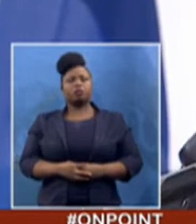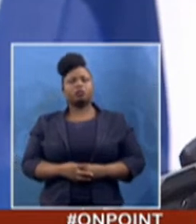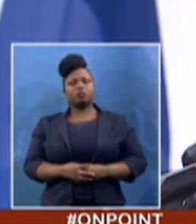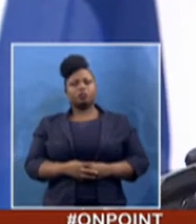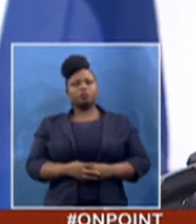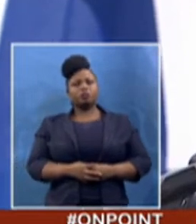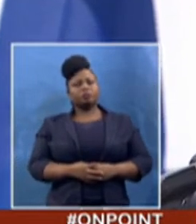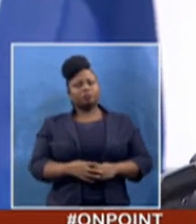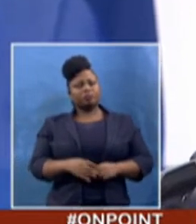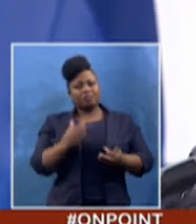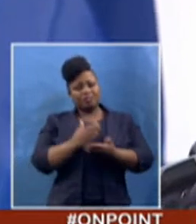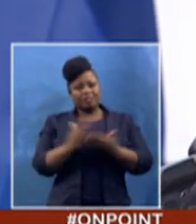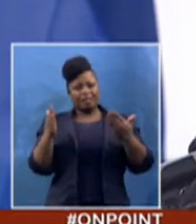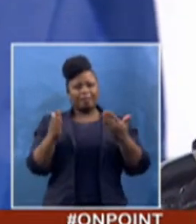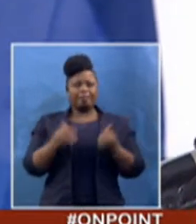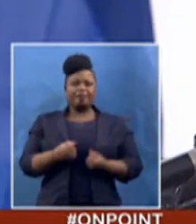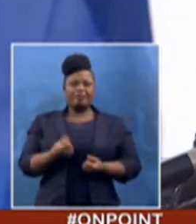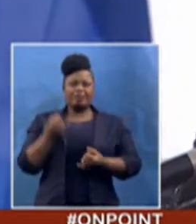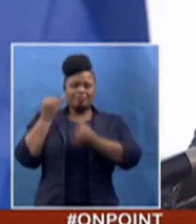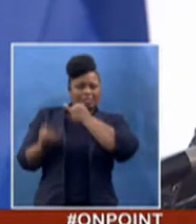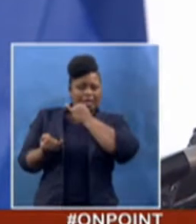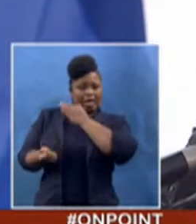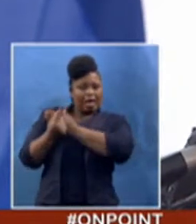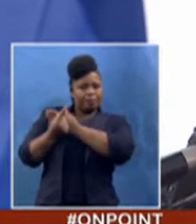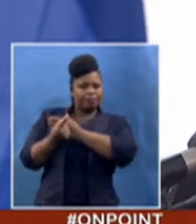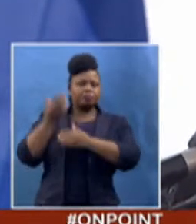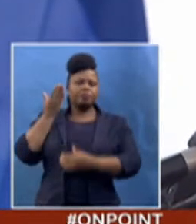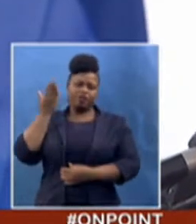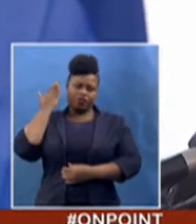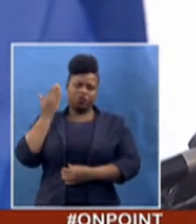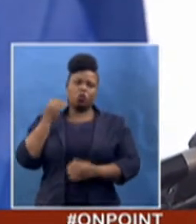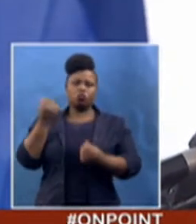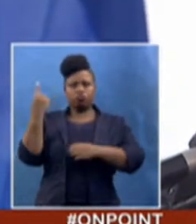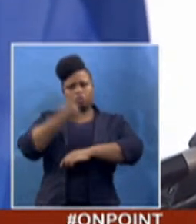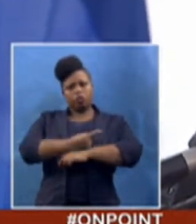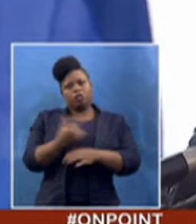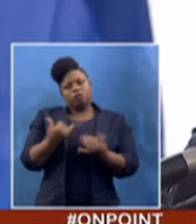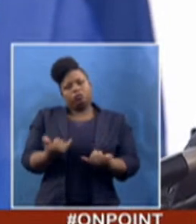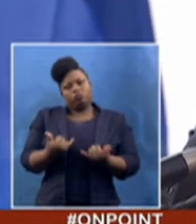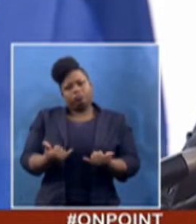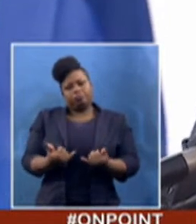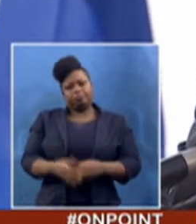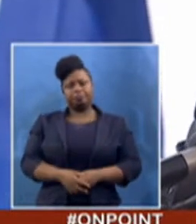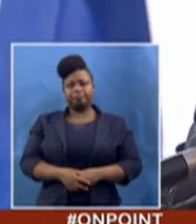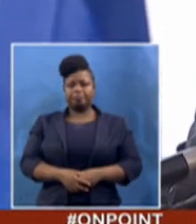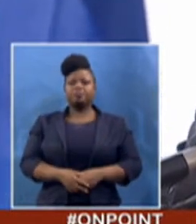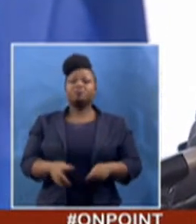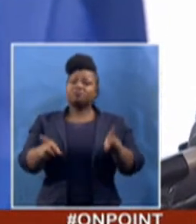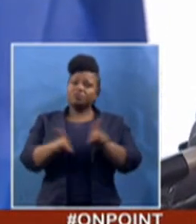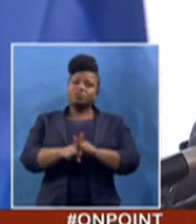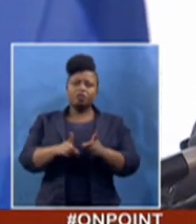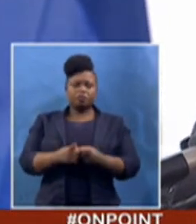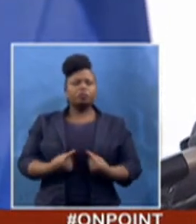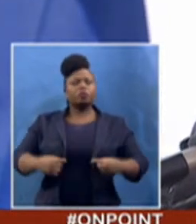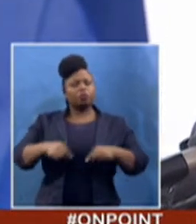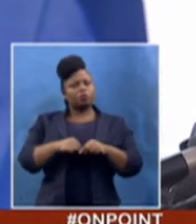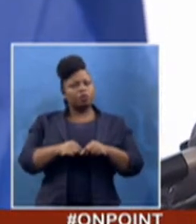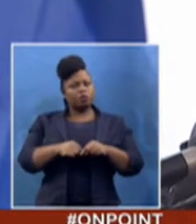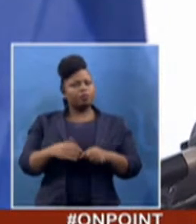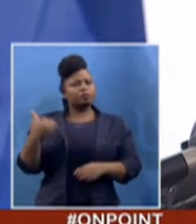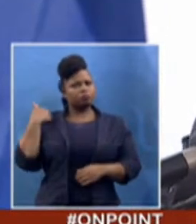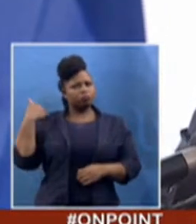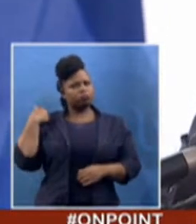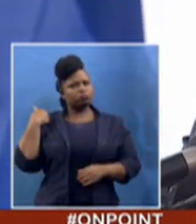those missteps. It is on a day like this that we need to remind